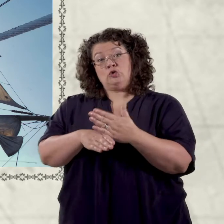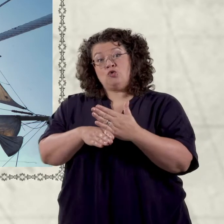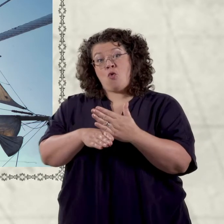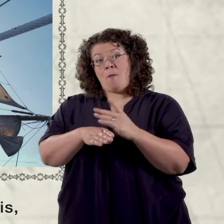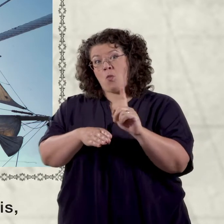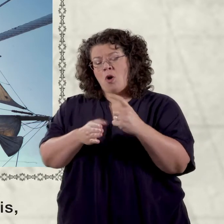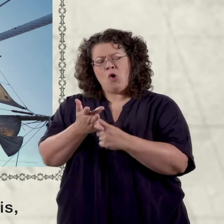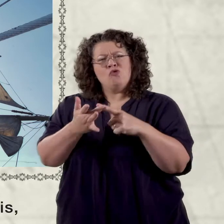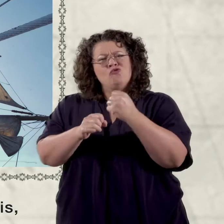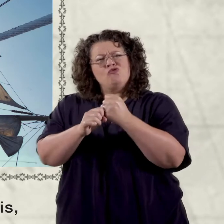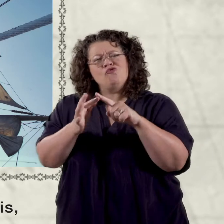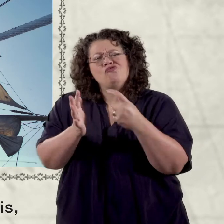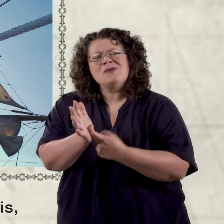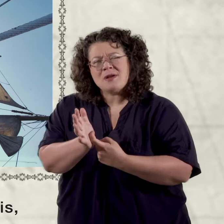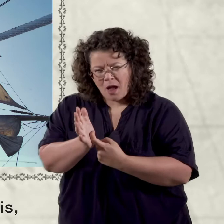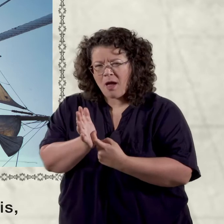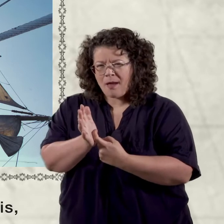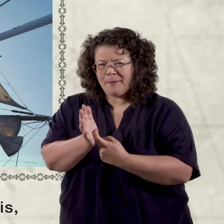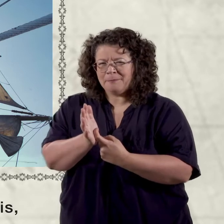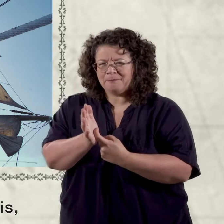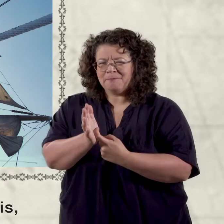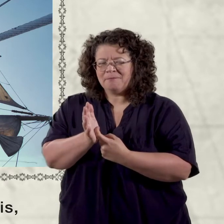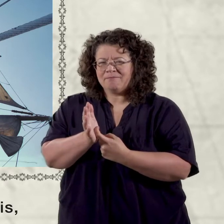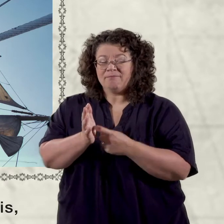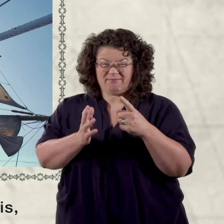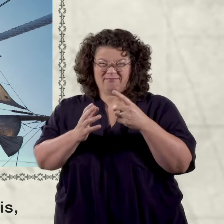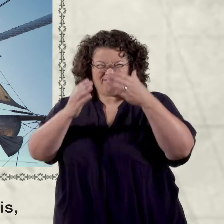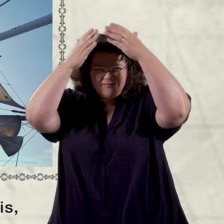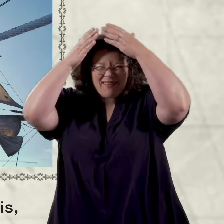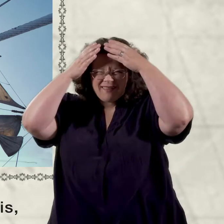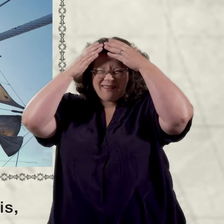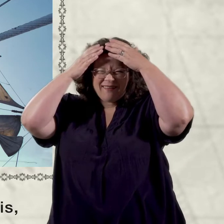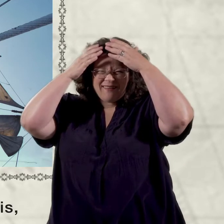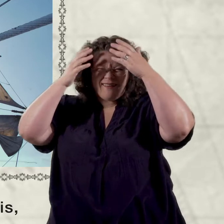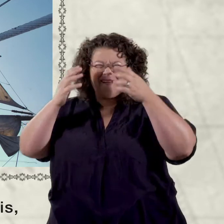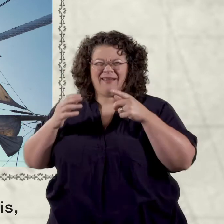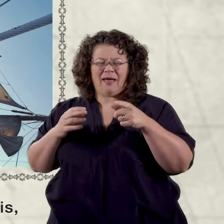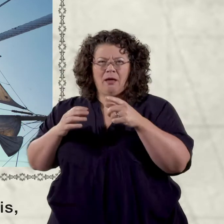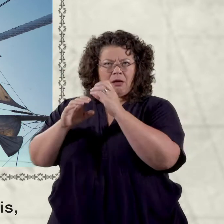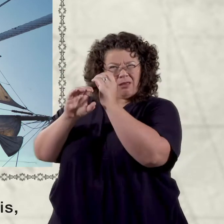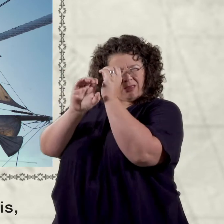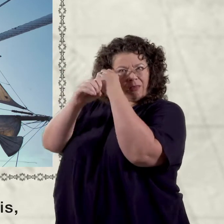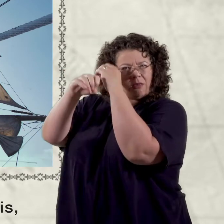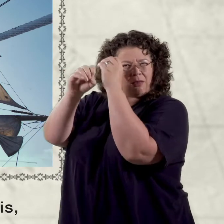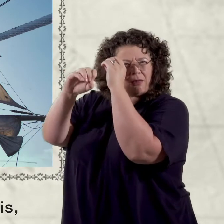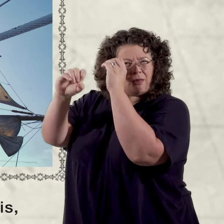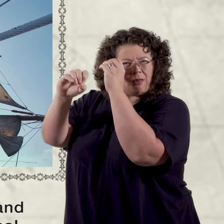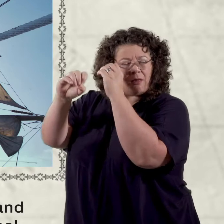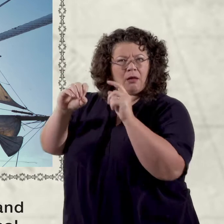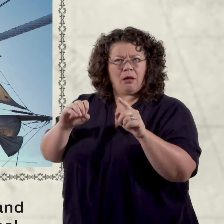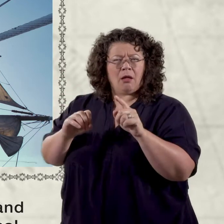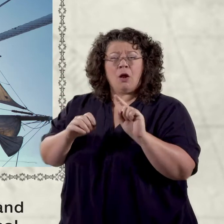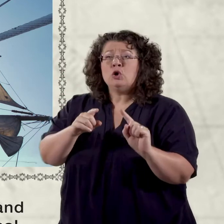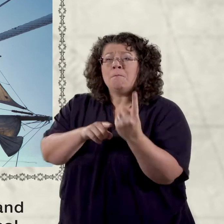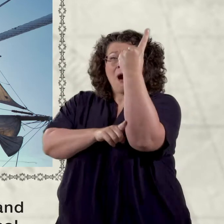rigger. Now, the rigger would wear a hat like this, and he would use a telescope like this. He would have